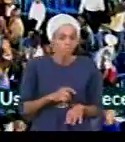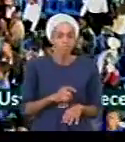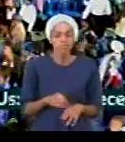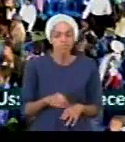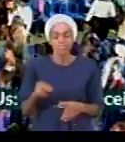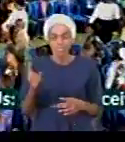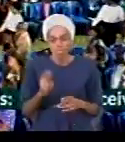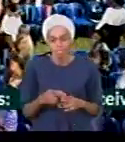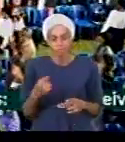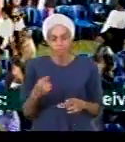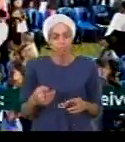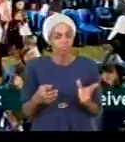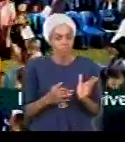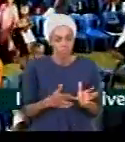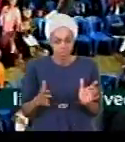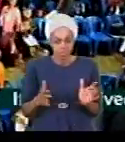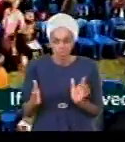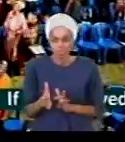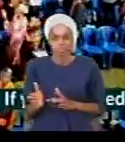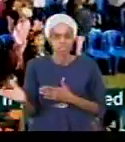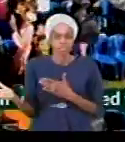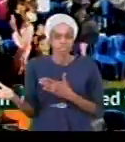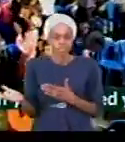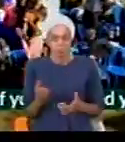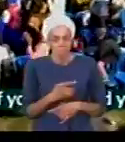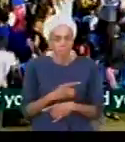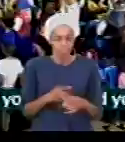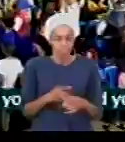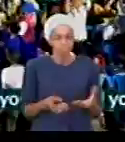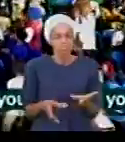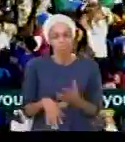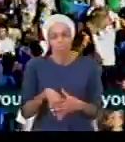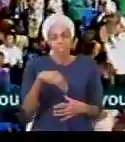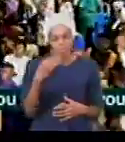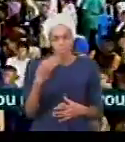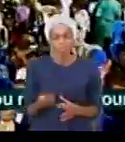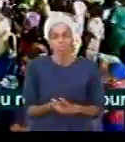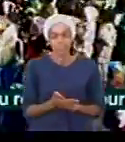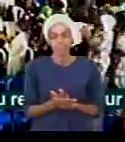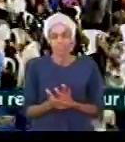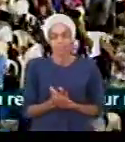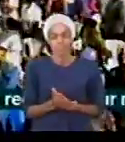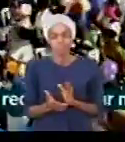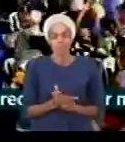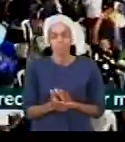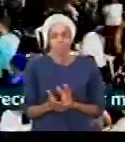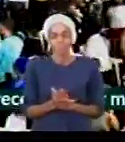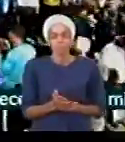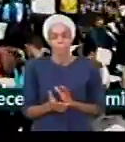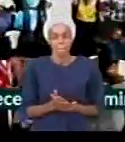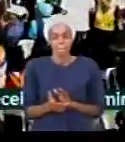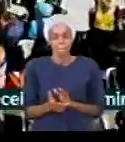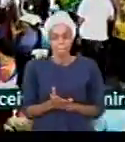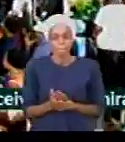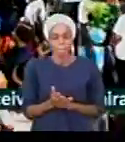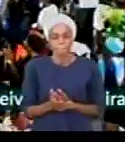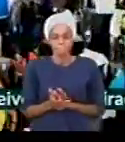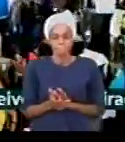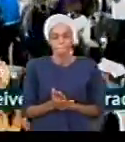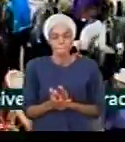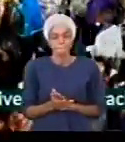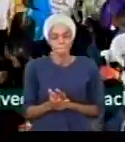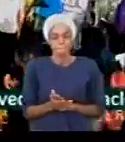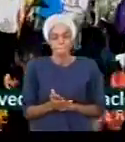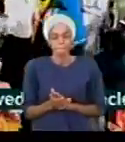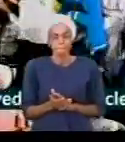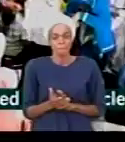over there. Put your hands together for Jesus. Celebrate the name of Jesus. Jesus said,